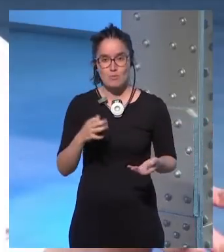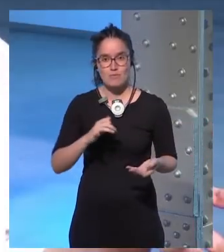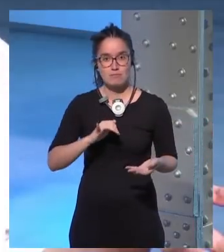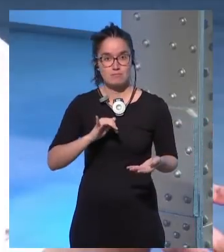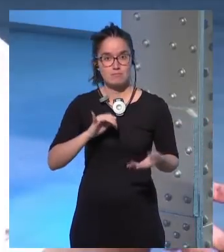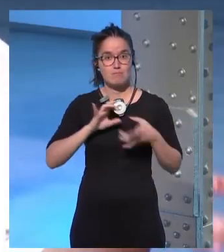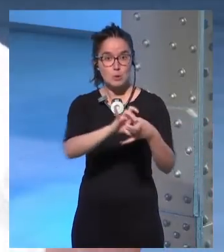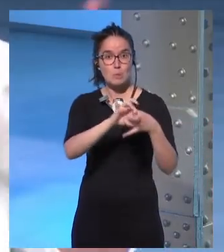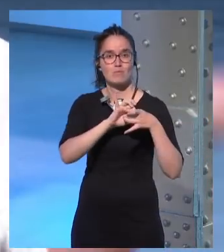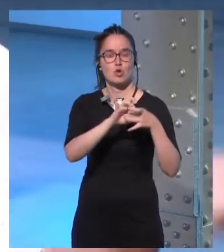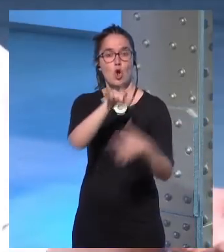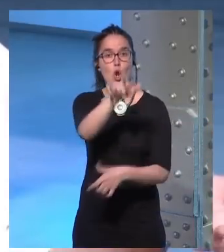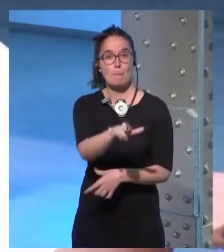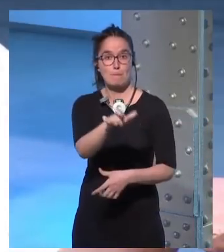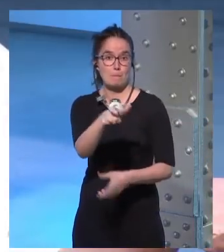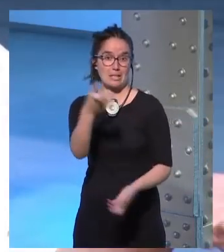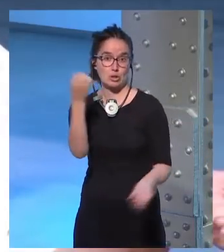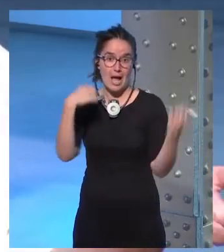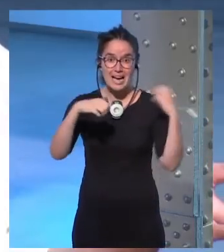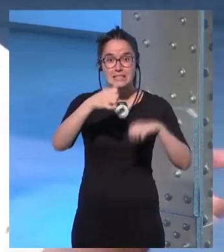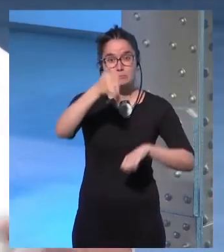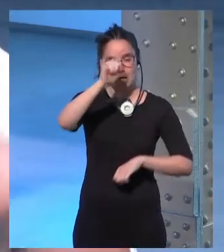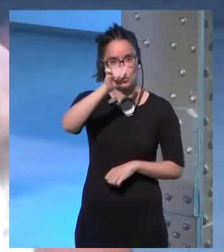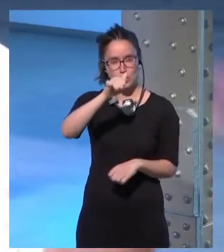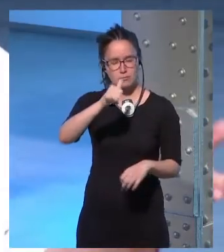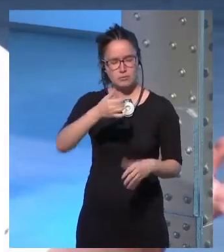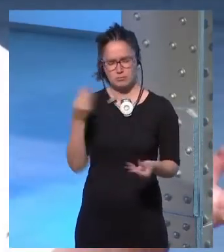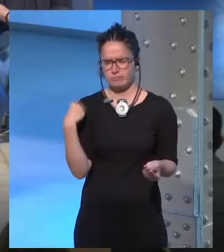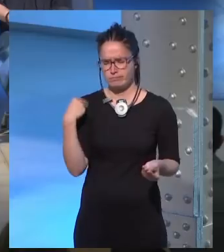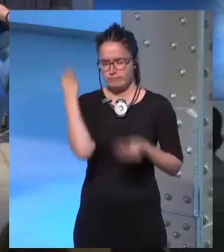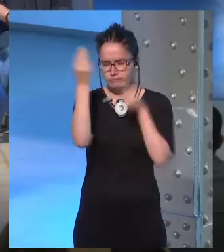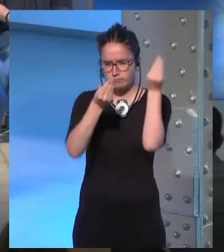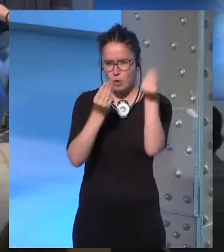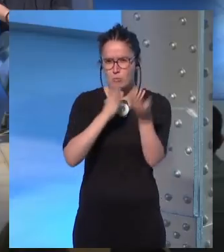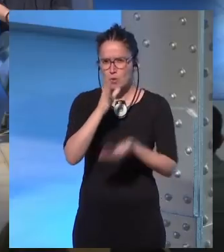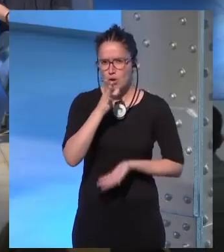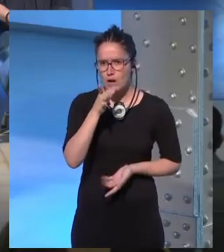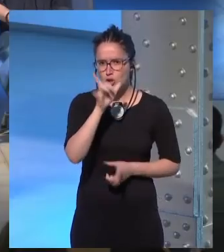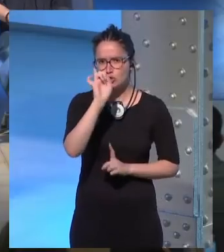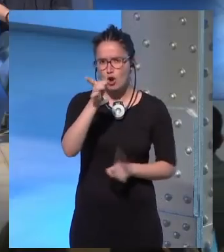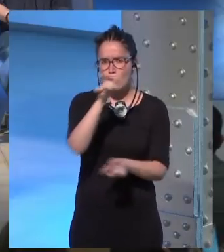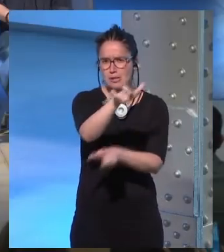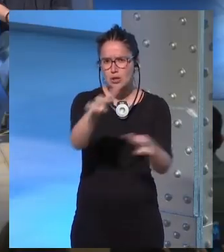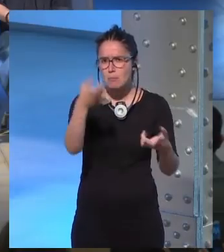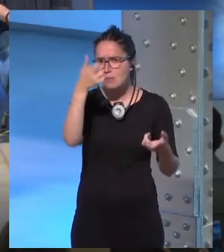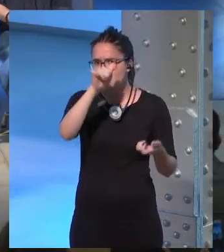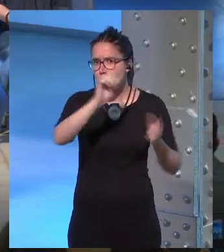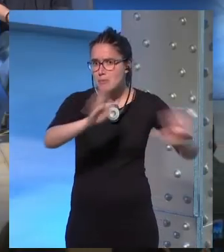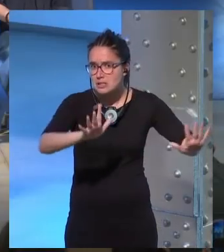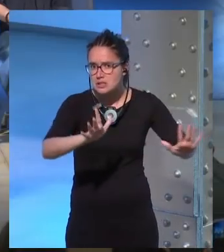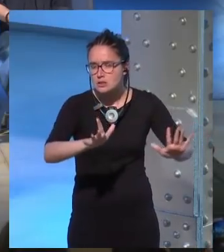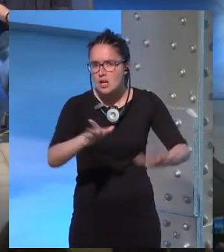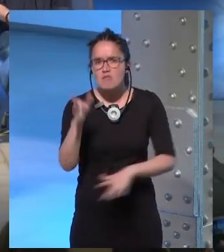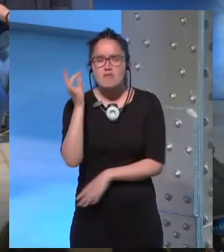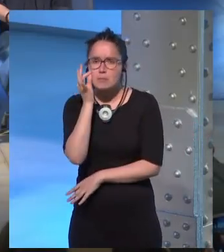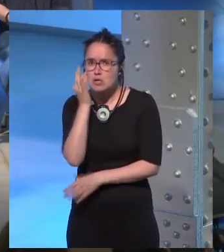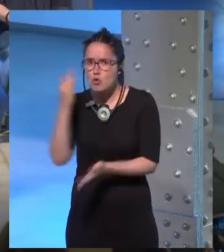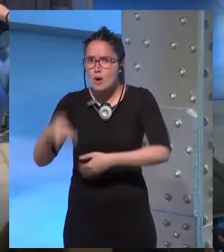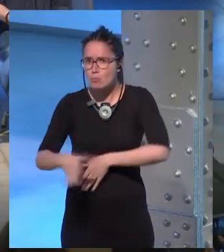like, well, why can't women also do those things? Why am I only seeing this particular sort of,